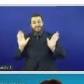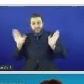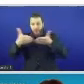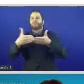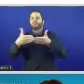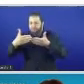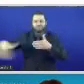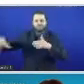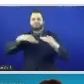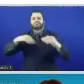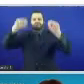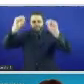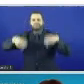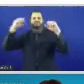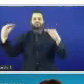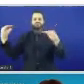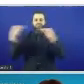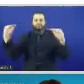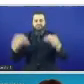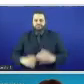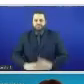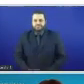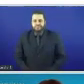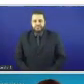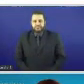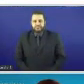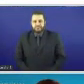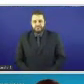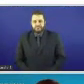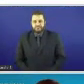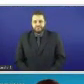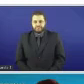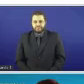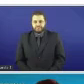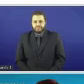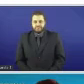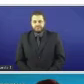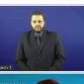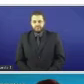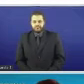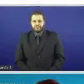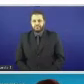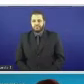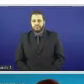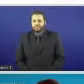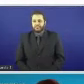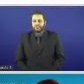common vision to make progress on gender equality and women's, girls, and gender diverse people's human rights